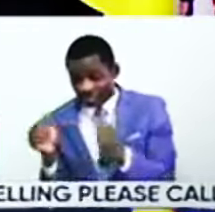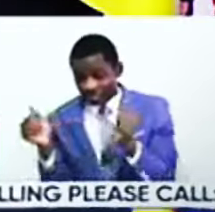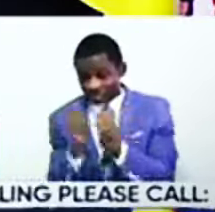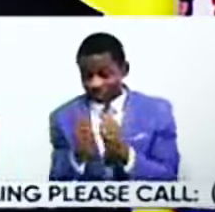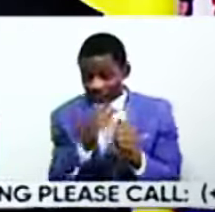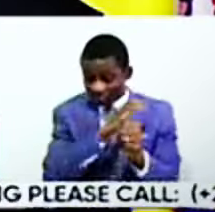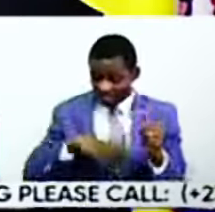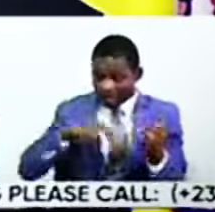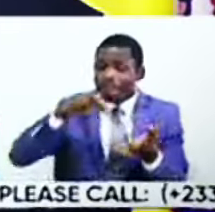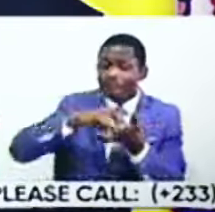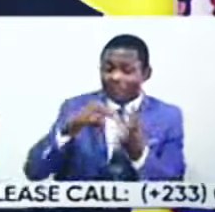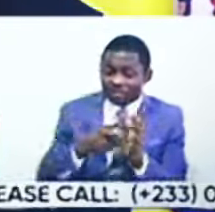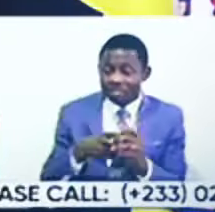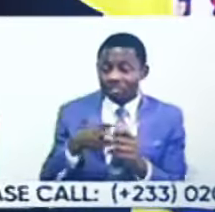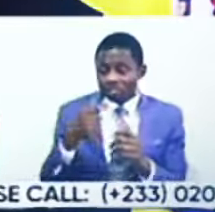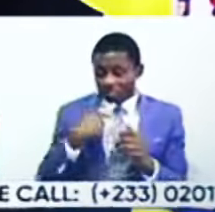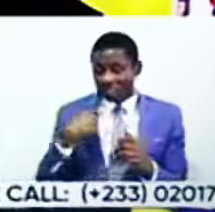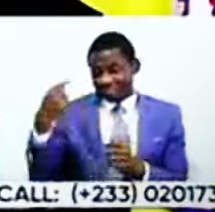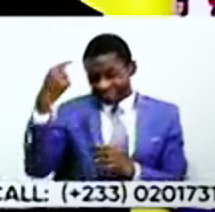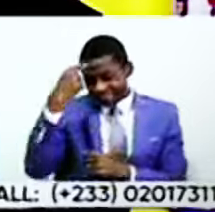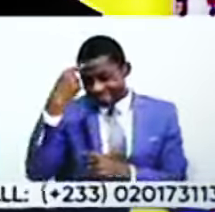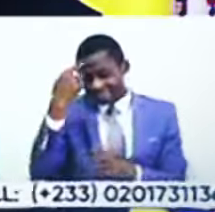But